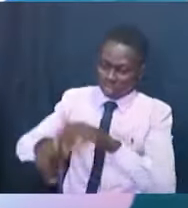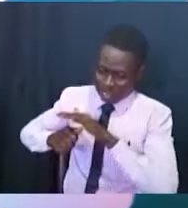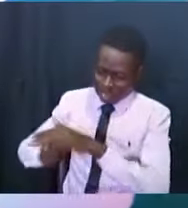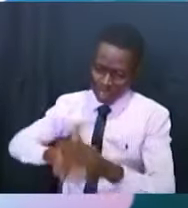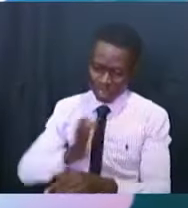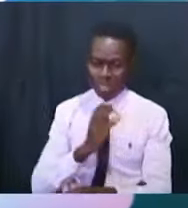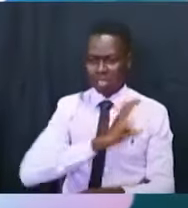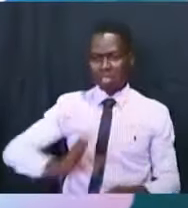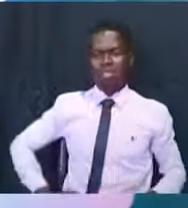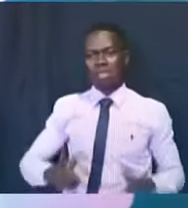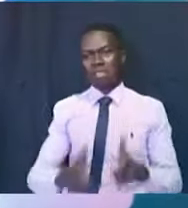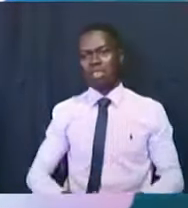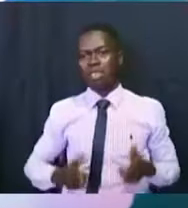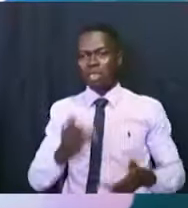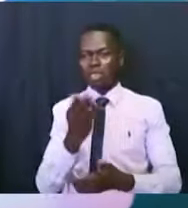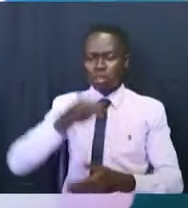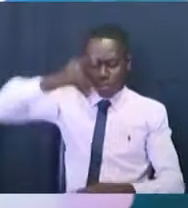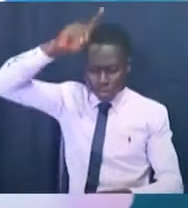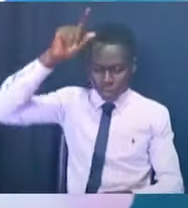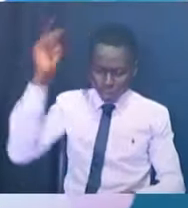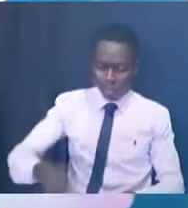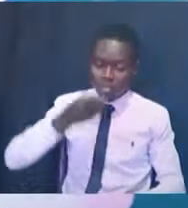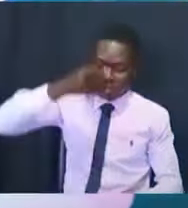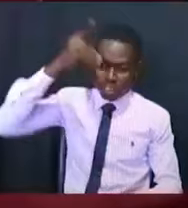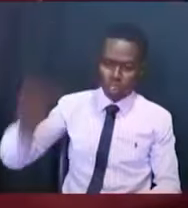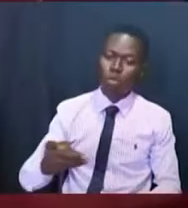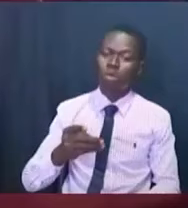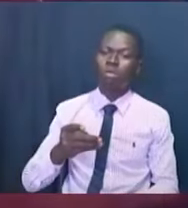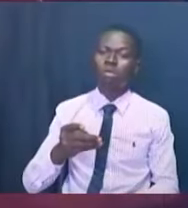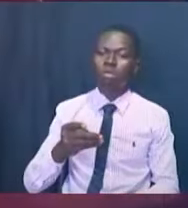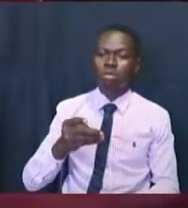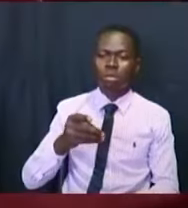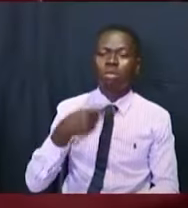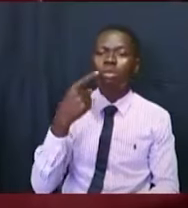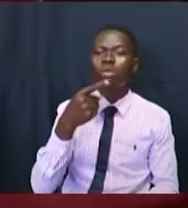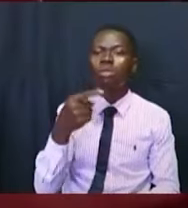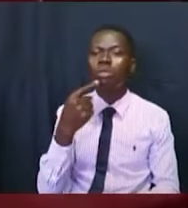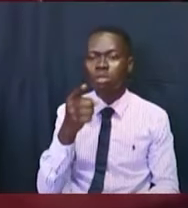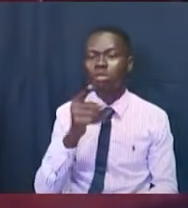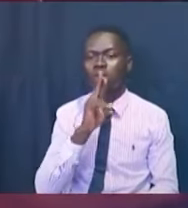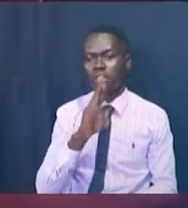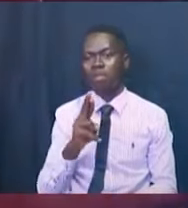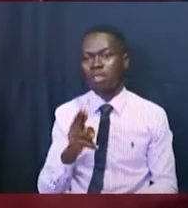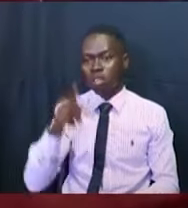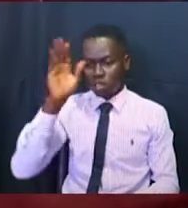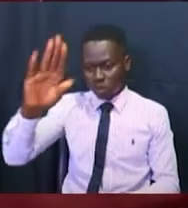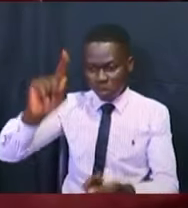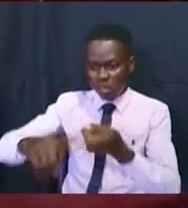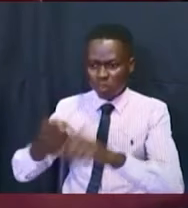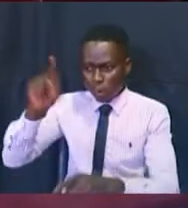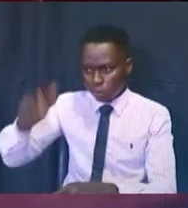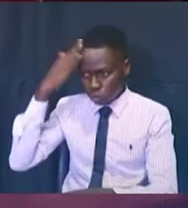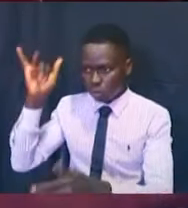a problem to us. Declare who you are. Declare who you are. Let your friends know that this is who